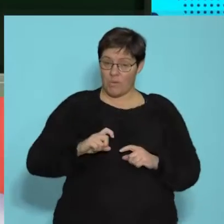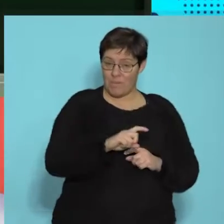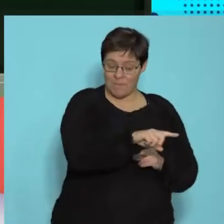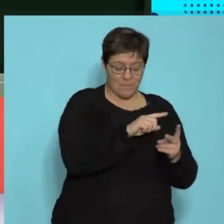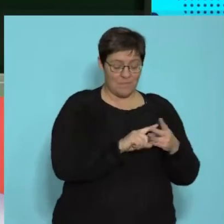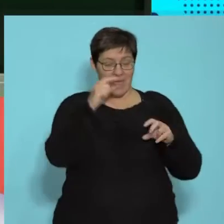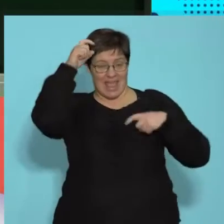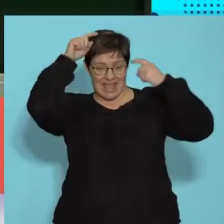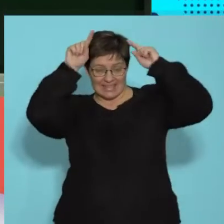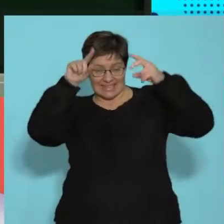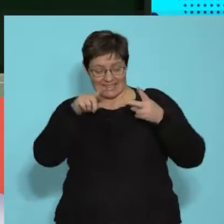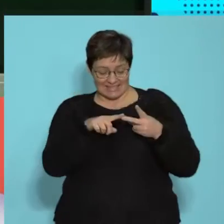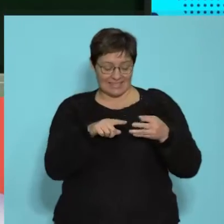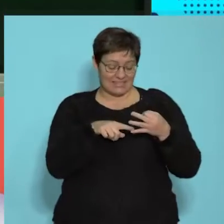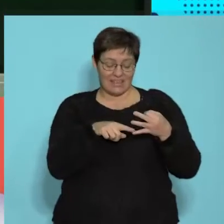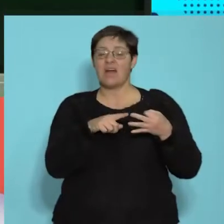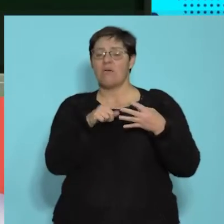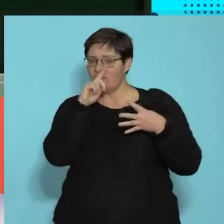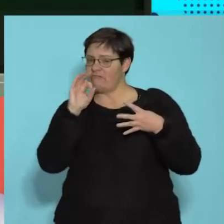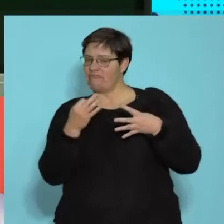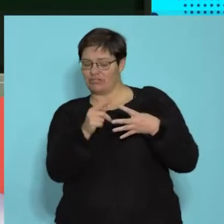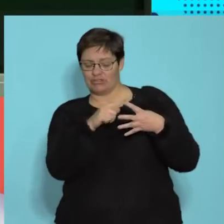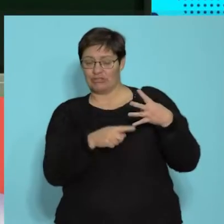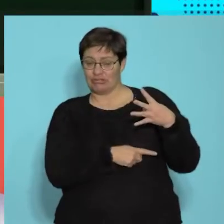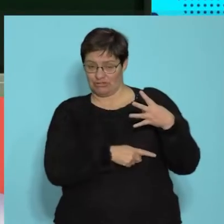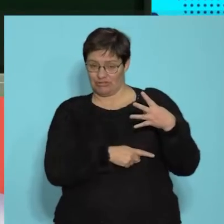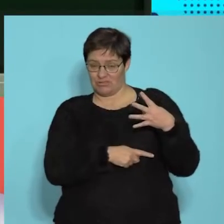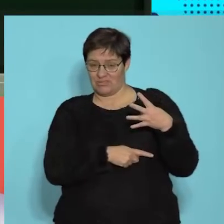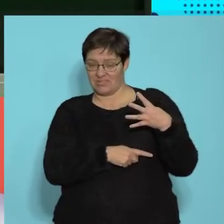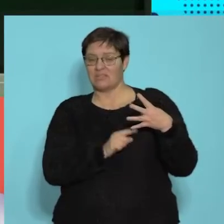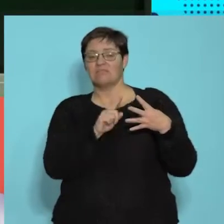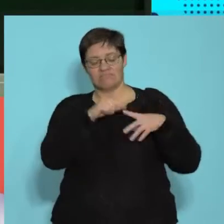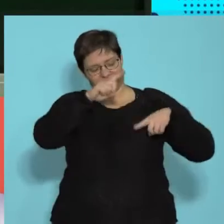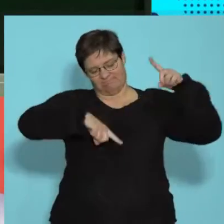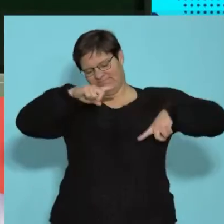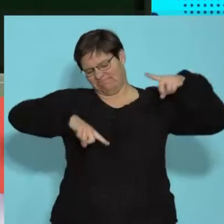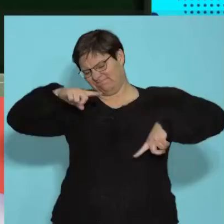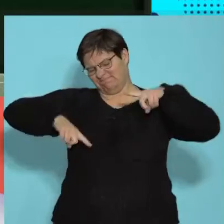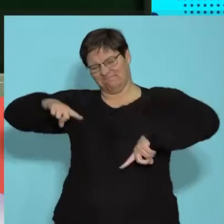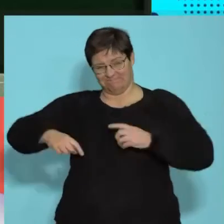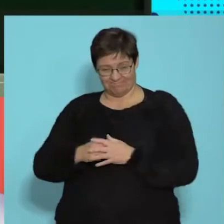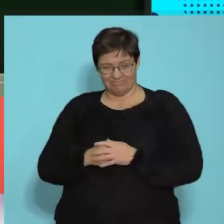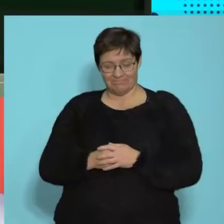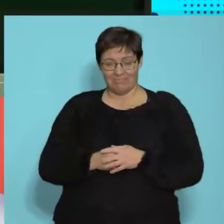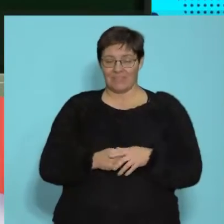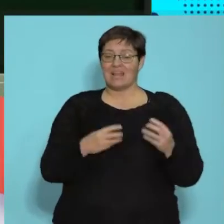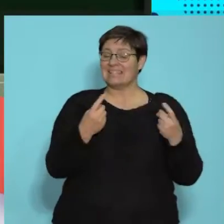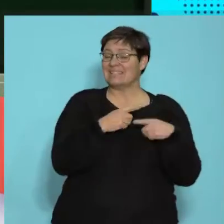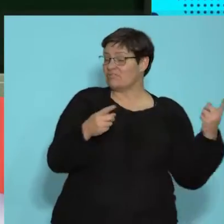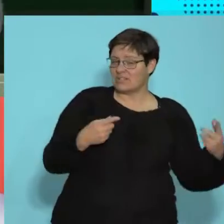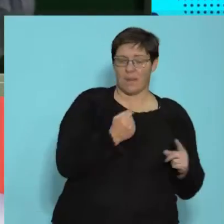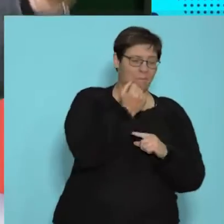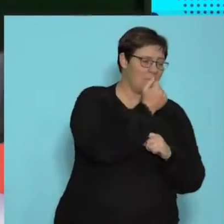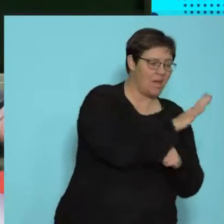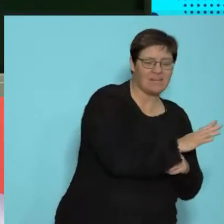we looked at the insect, and we even looked at a fish. All of those diversity, different